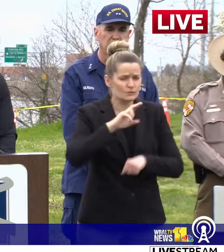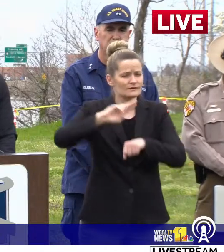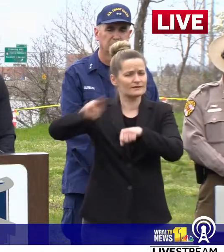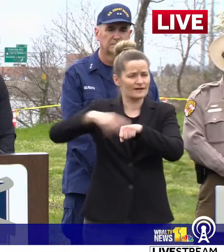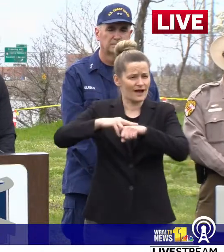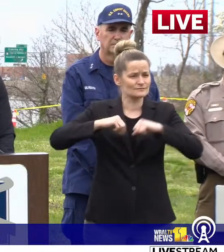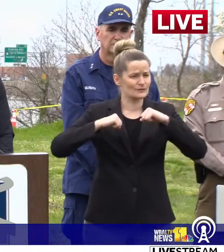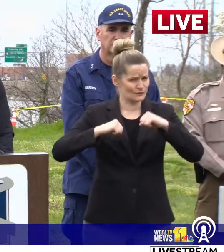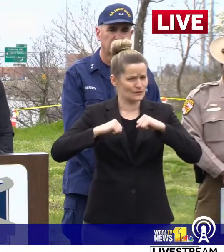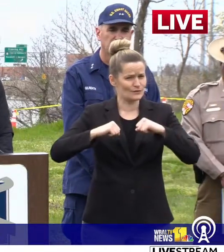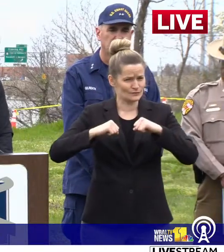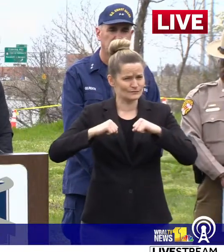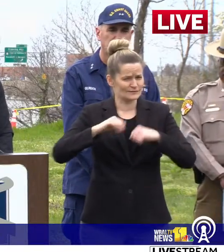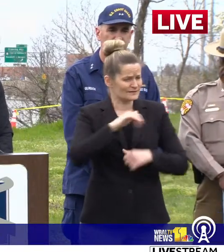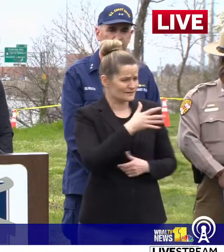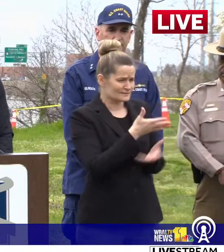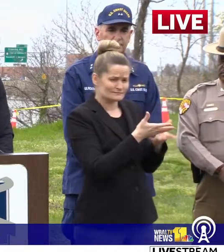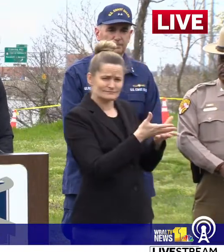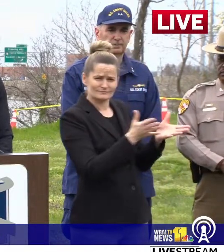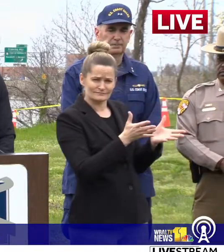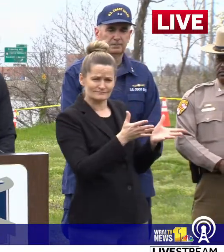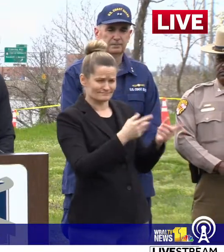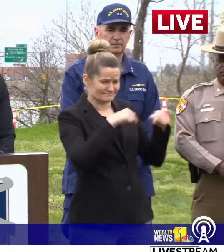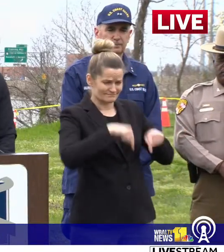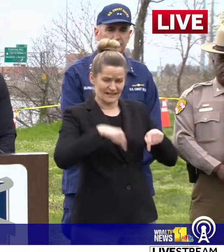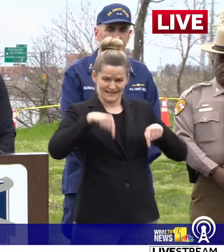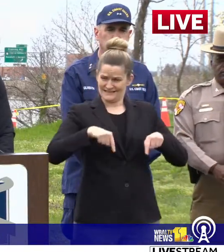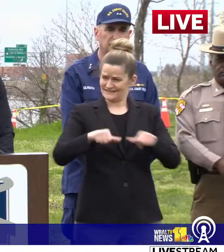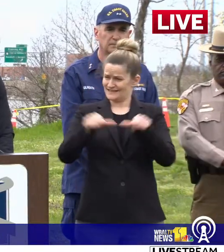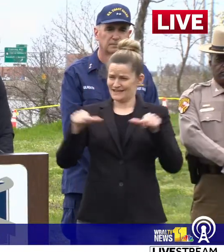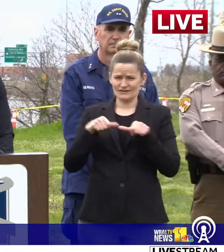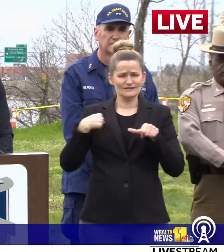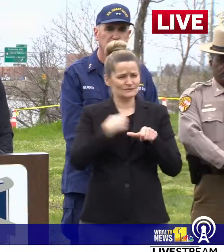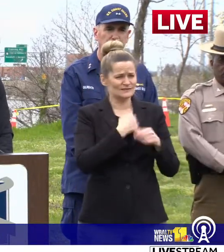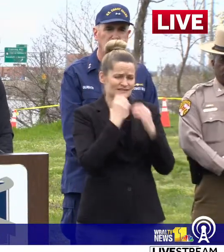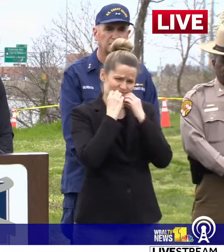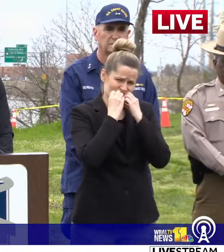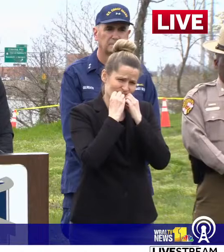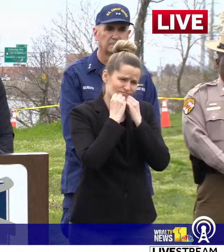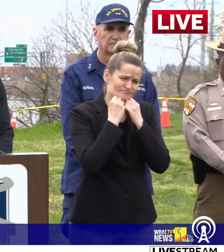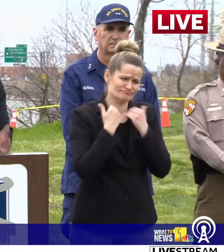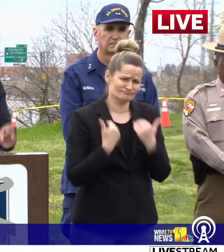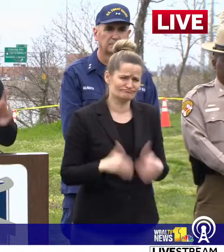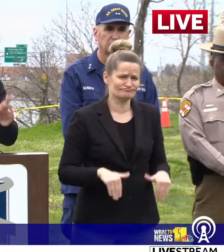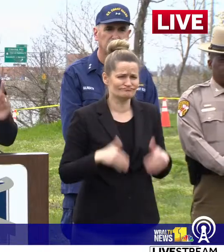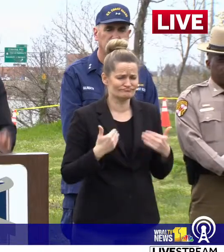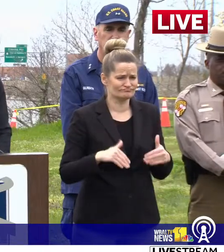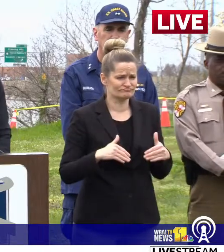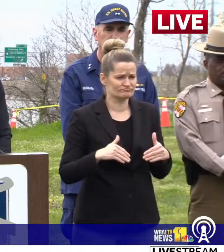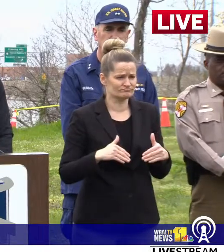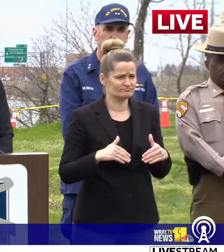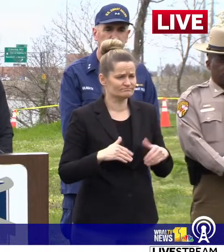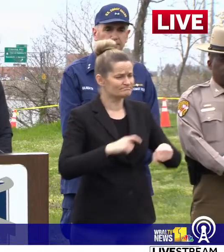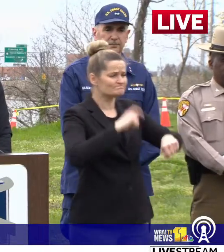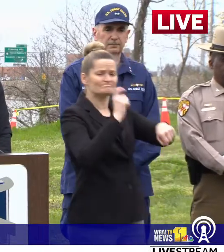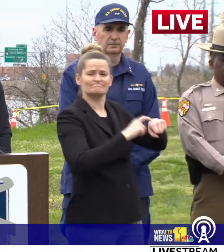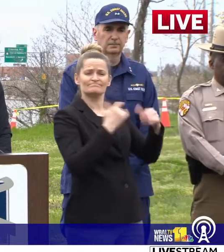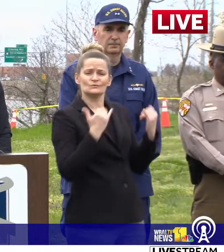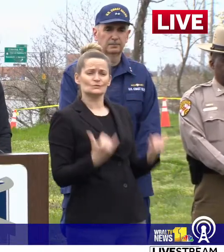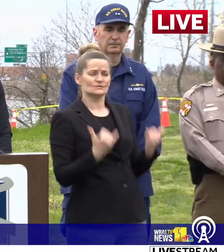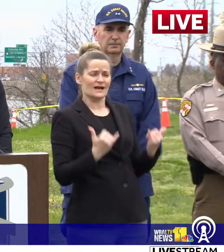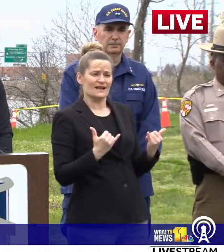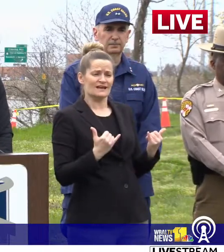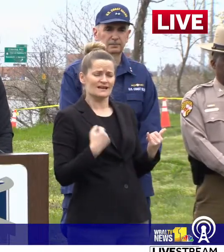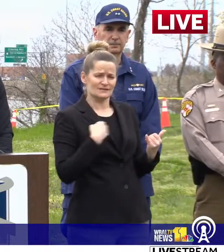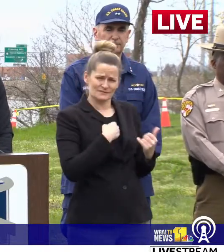holds a special significance for us. This place, in this moment, because in the time